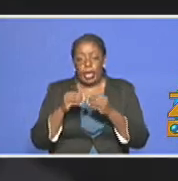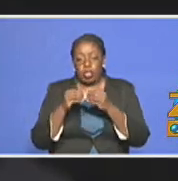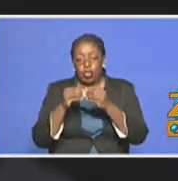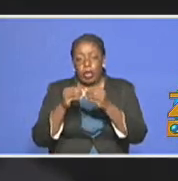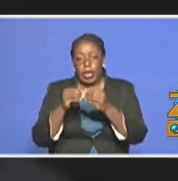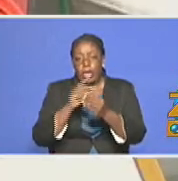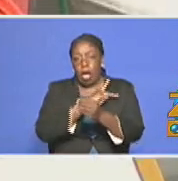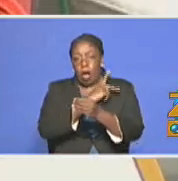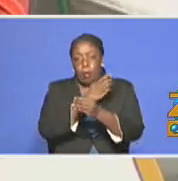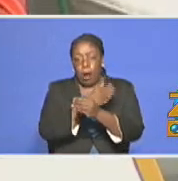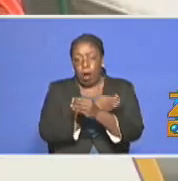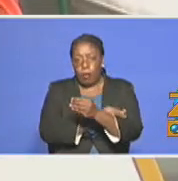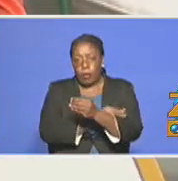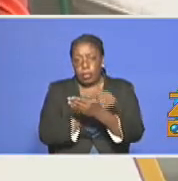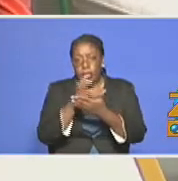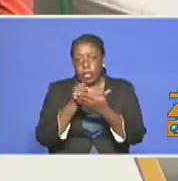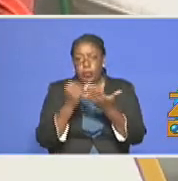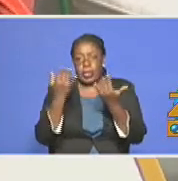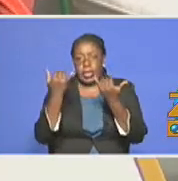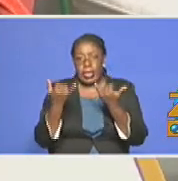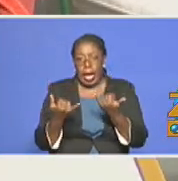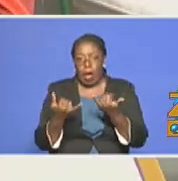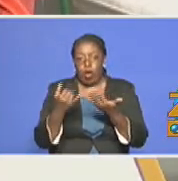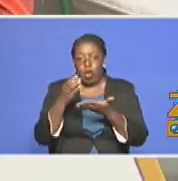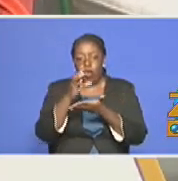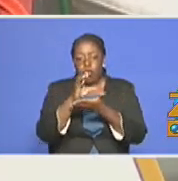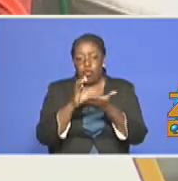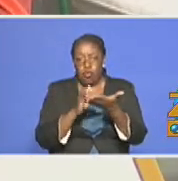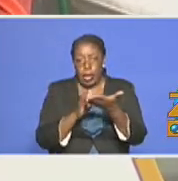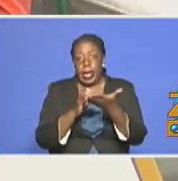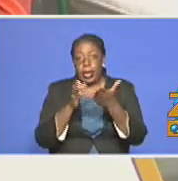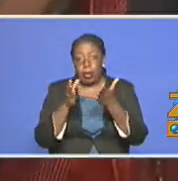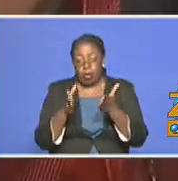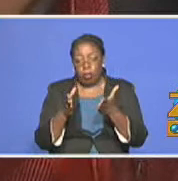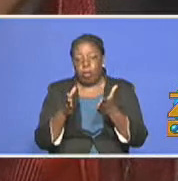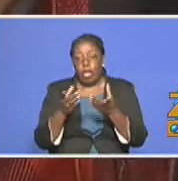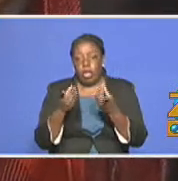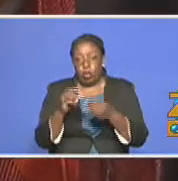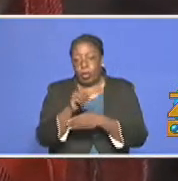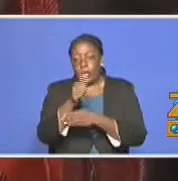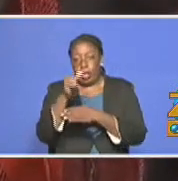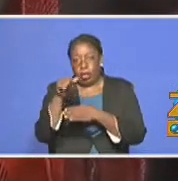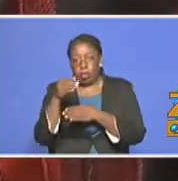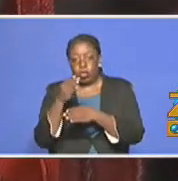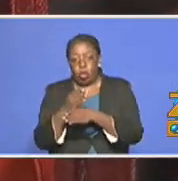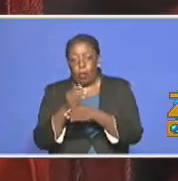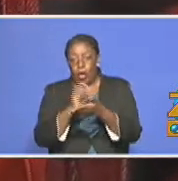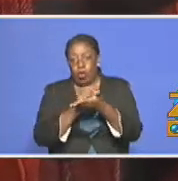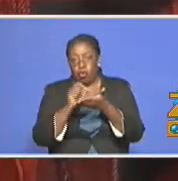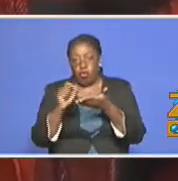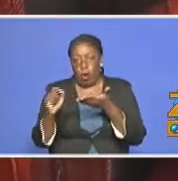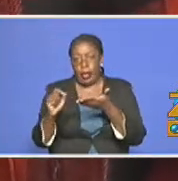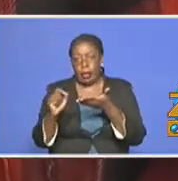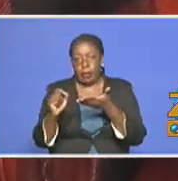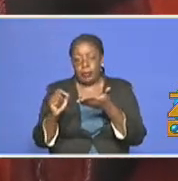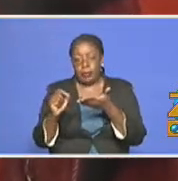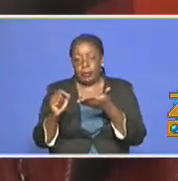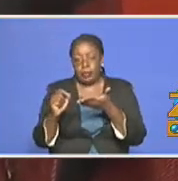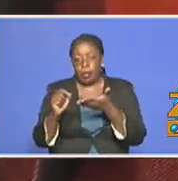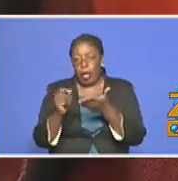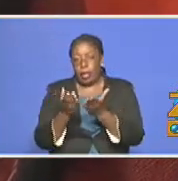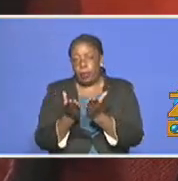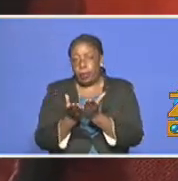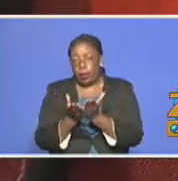popular sketches. But now the creator is taking on another role, one as author, editor, and publisher of the